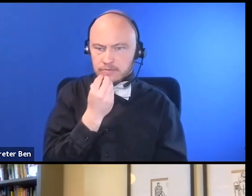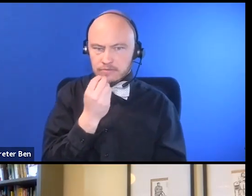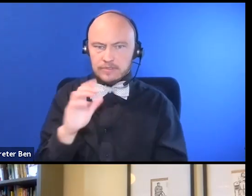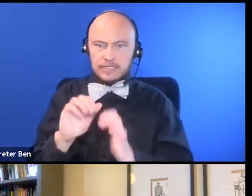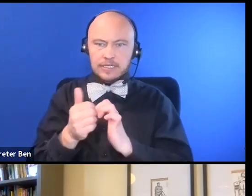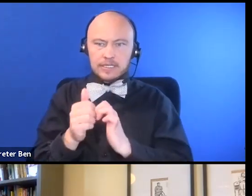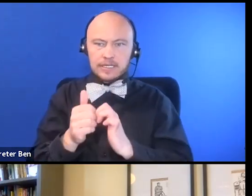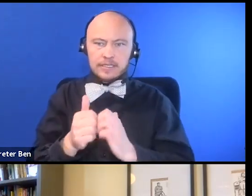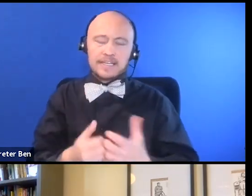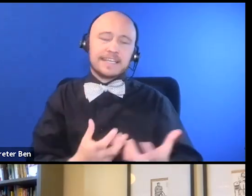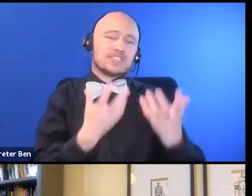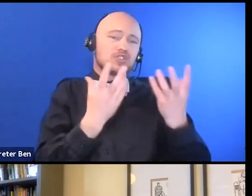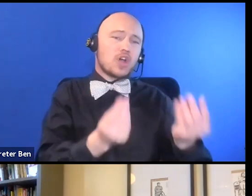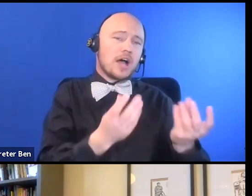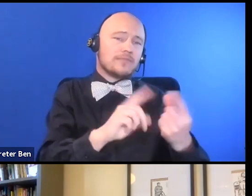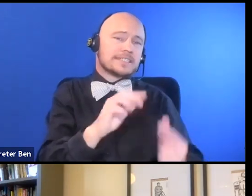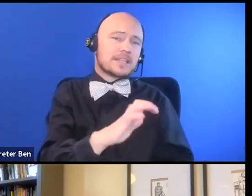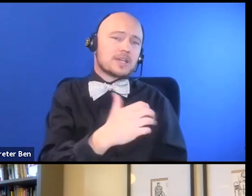soft, tender soul.